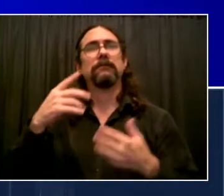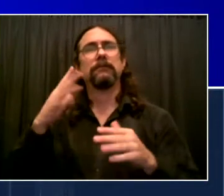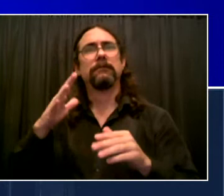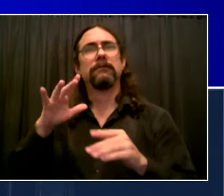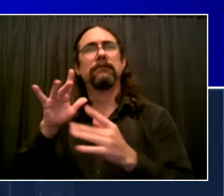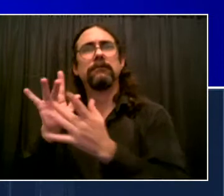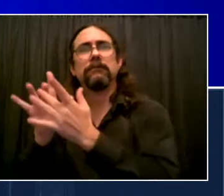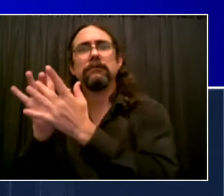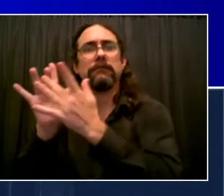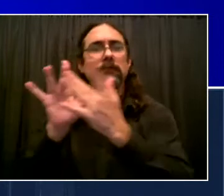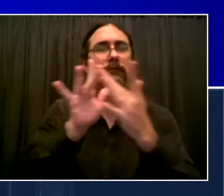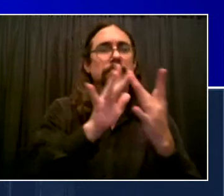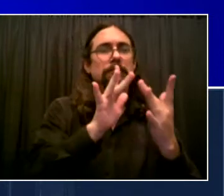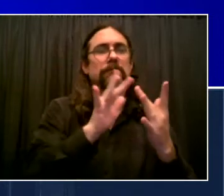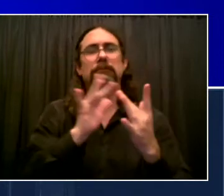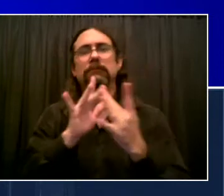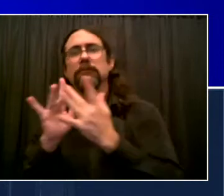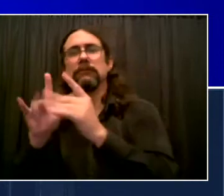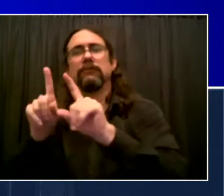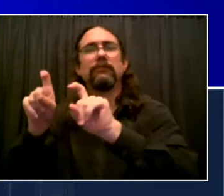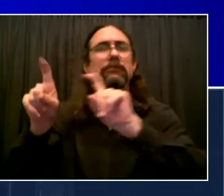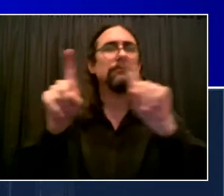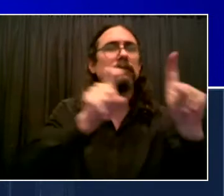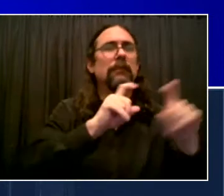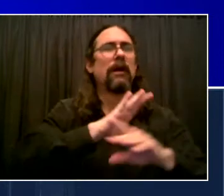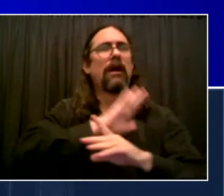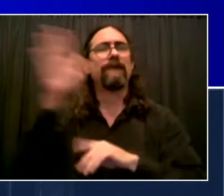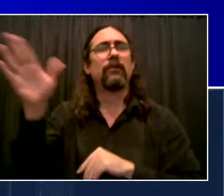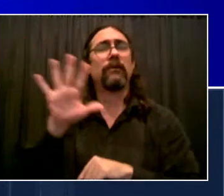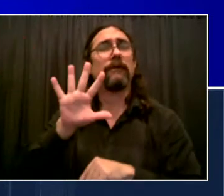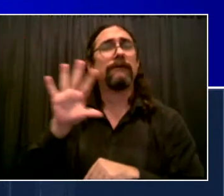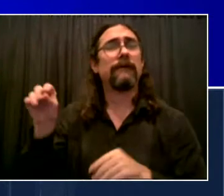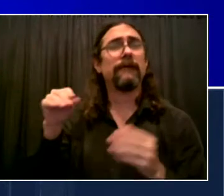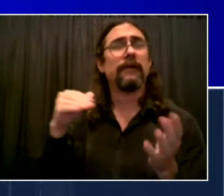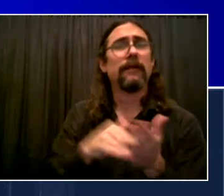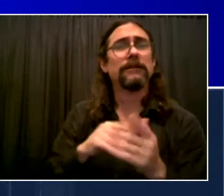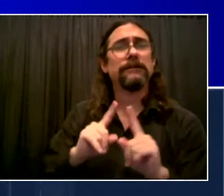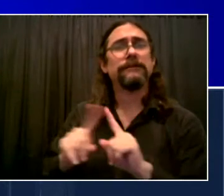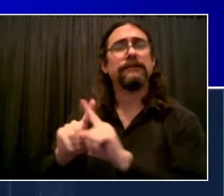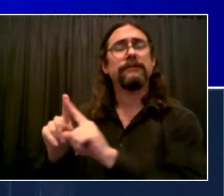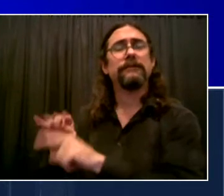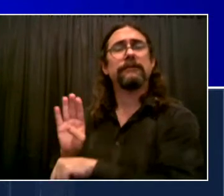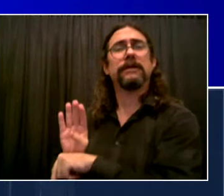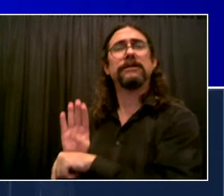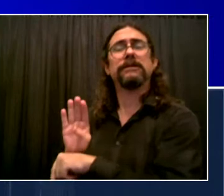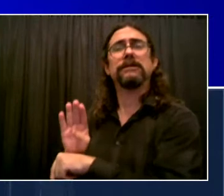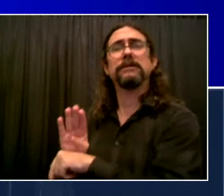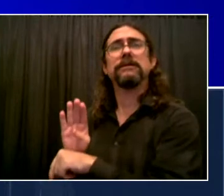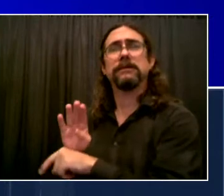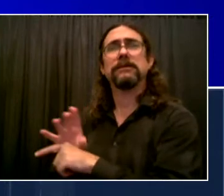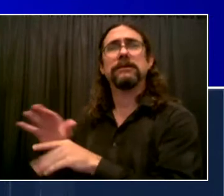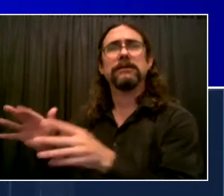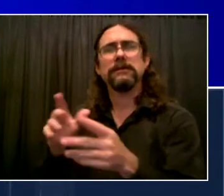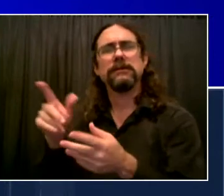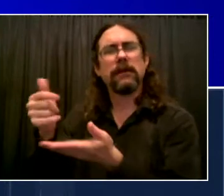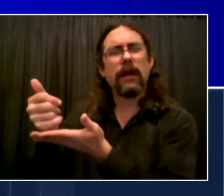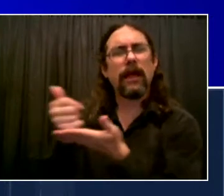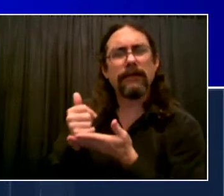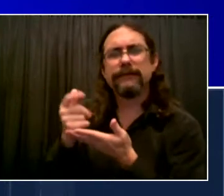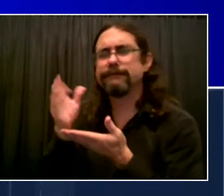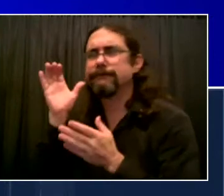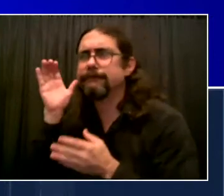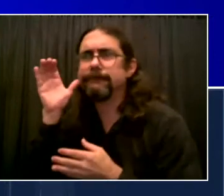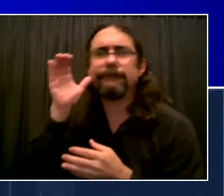how to do this the right way. And our Small Business Services Department has done an outstanding job throughout this pandemic, helping small businesses,